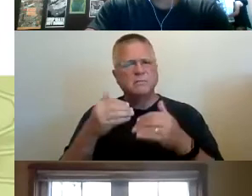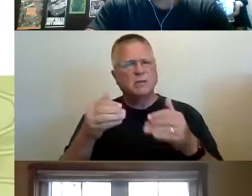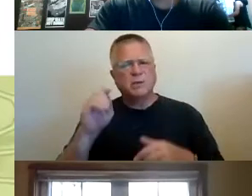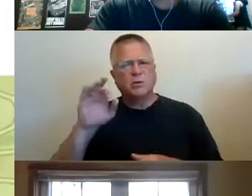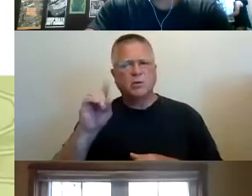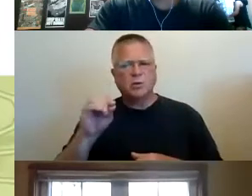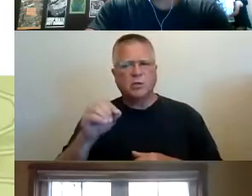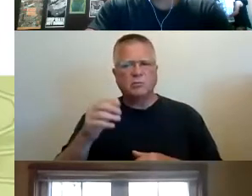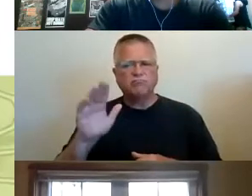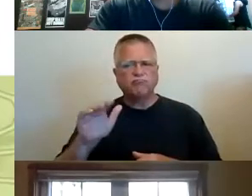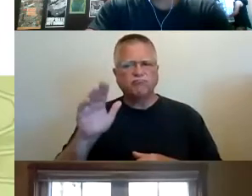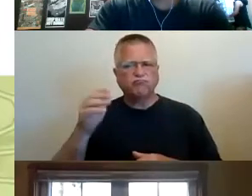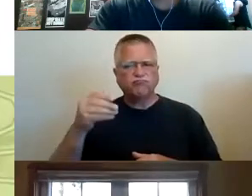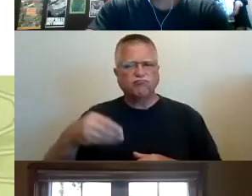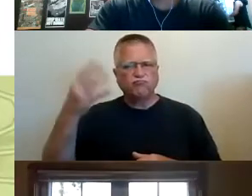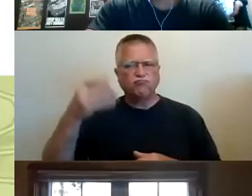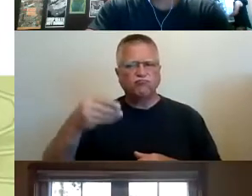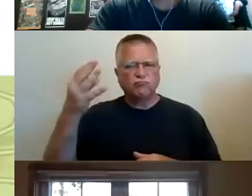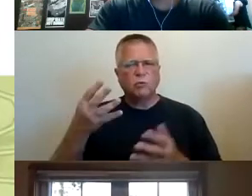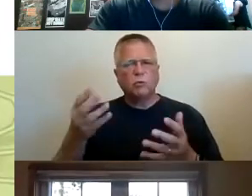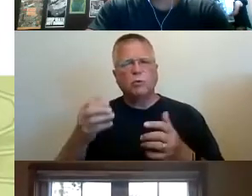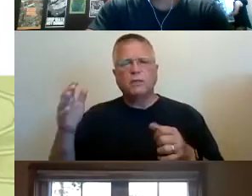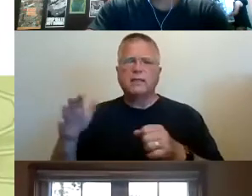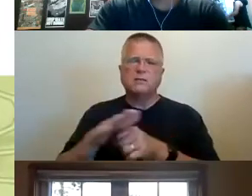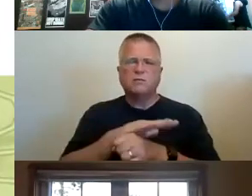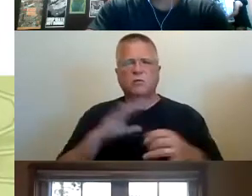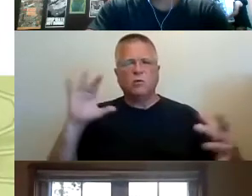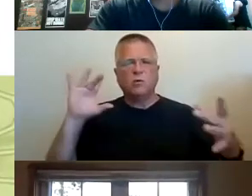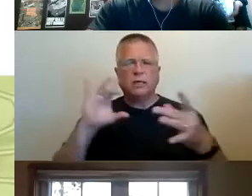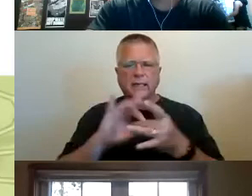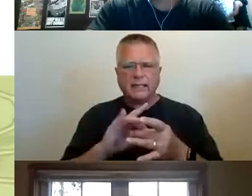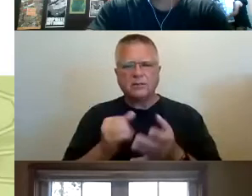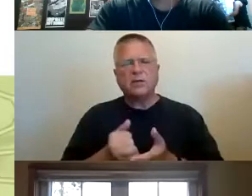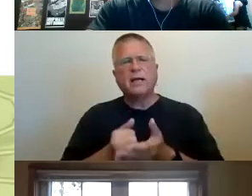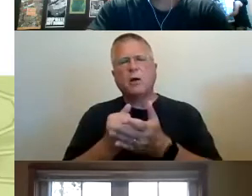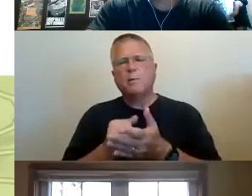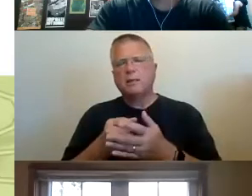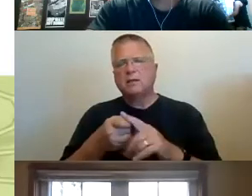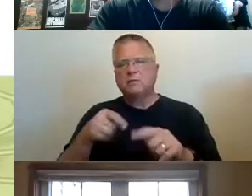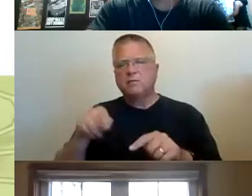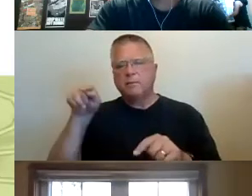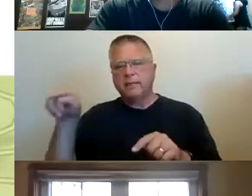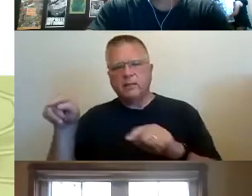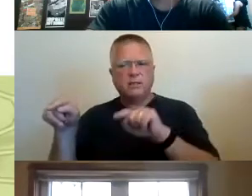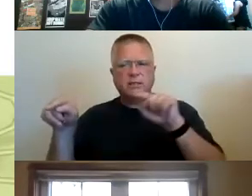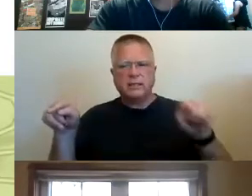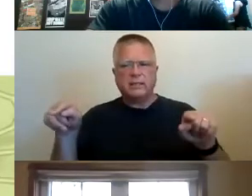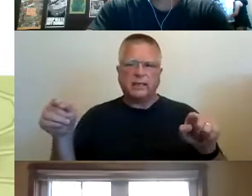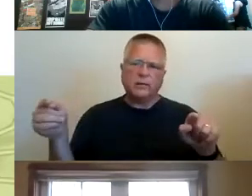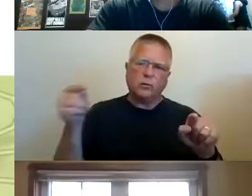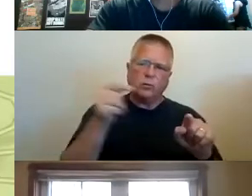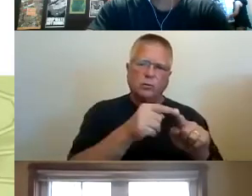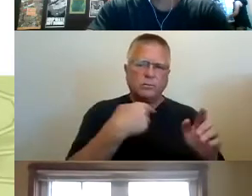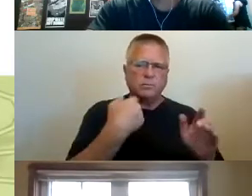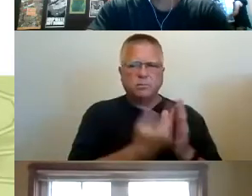forward. We're looking for that complete connection. What's going to help get us from end to end, not only for people traveling